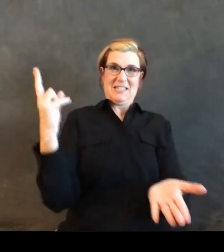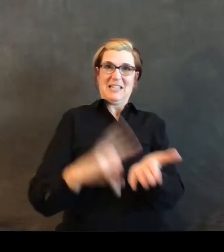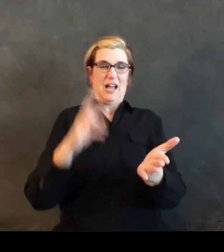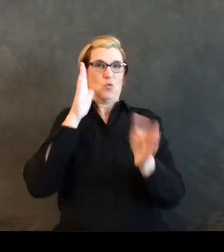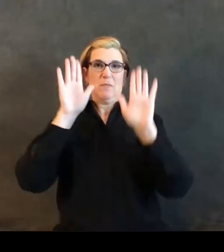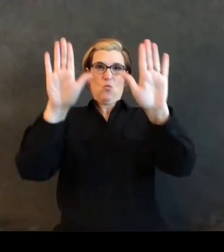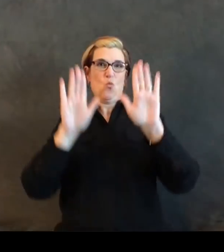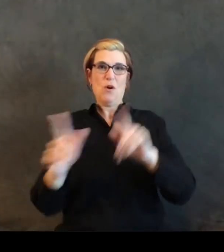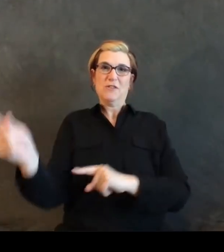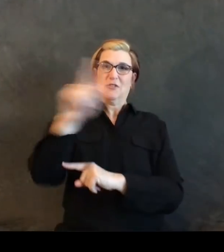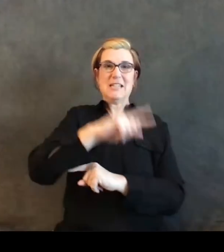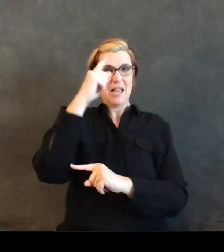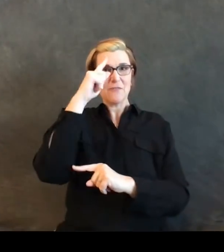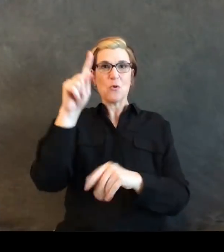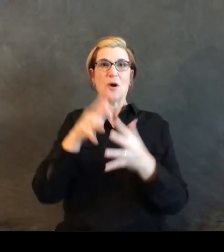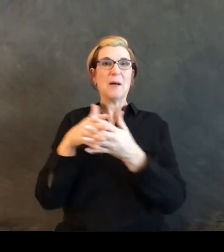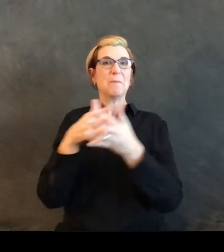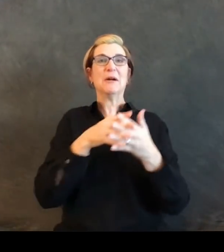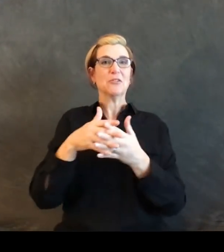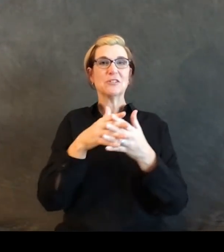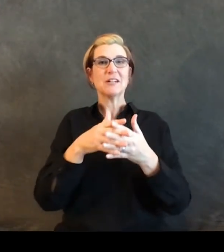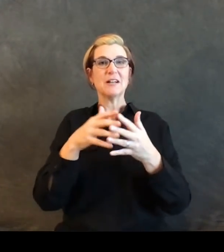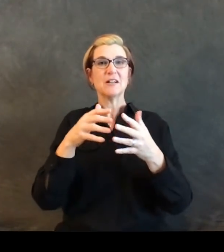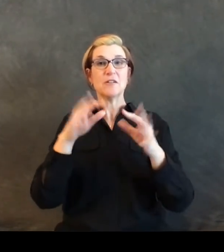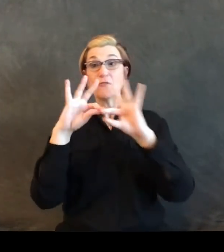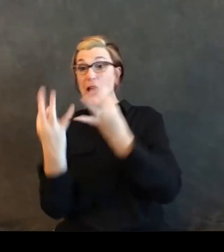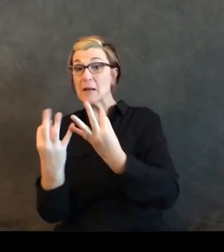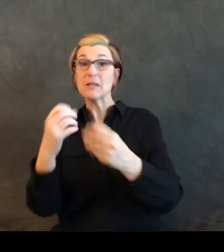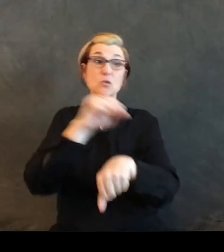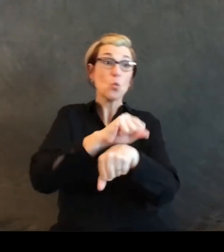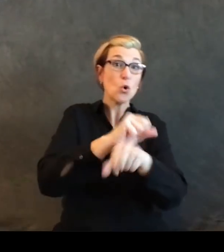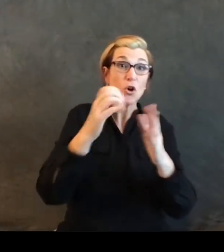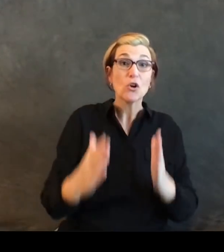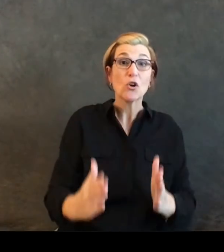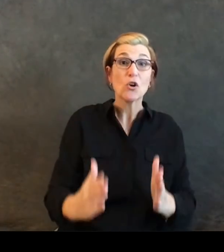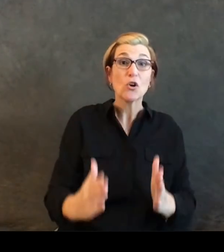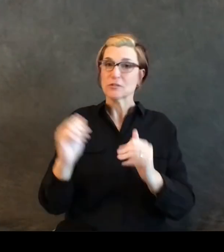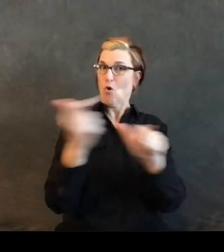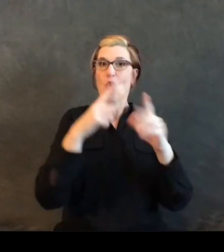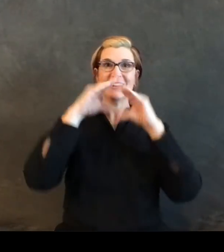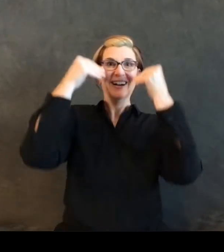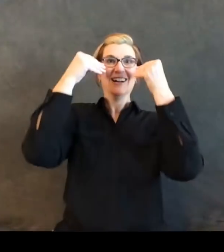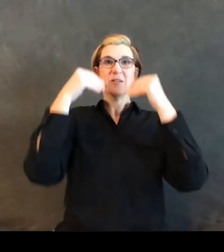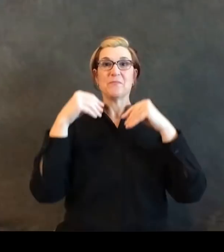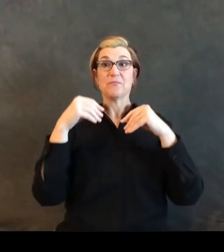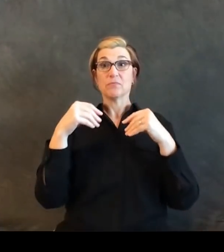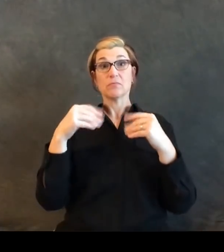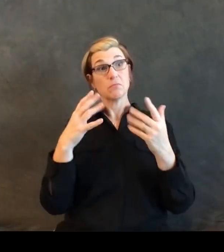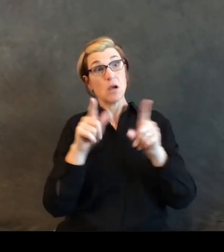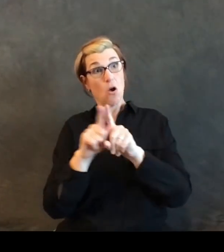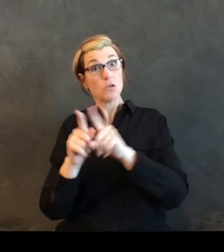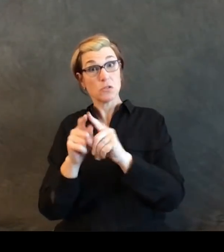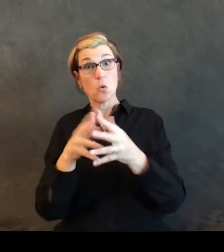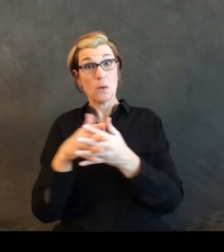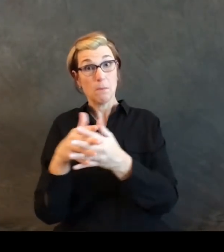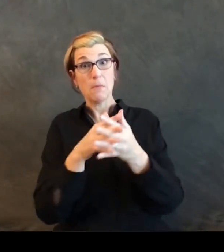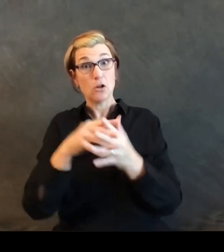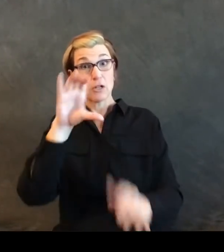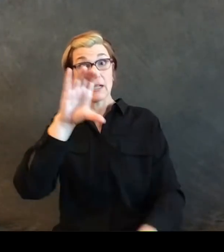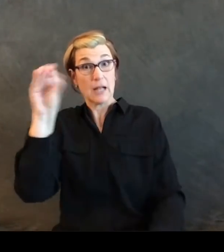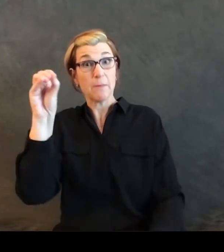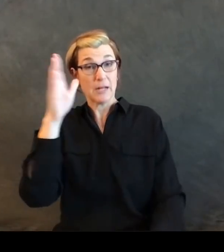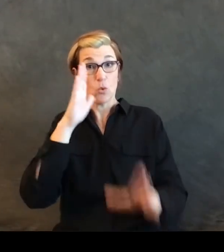American worker and for American families, and frankly for American companies, some of which were having the